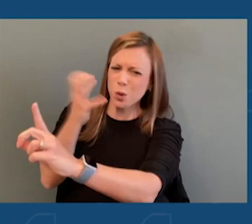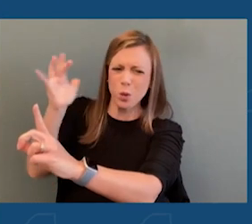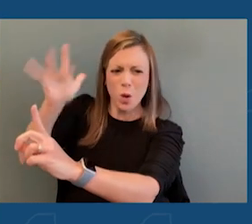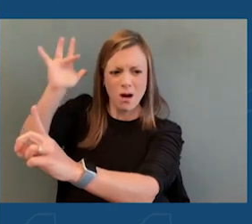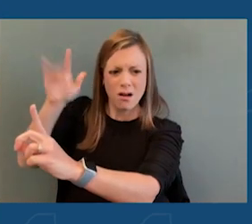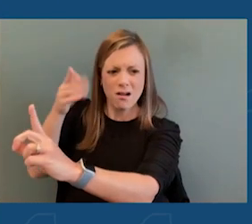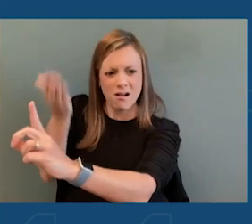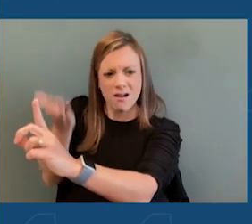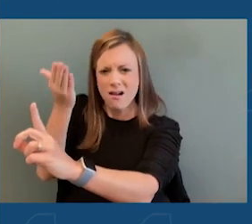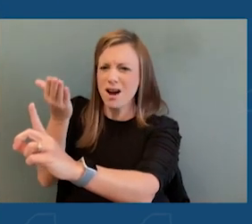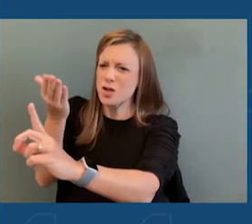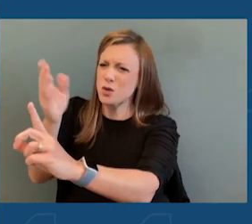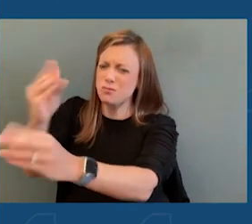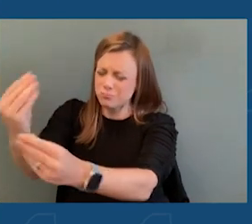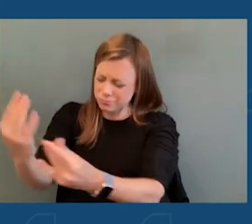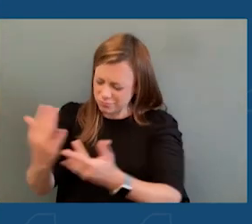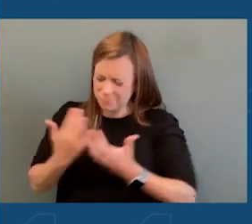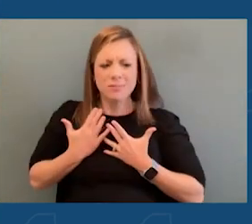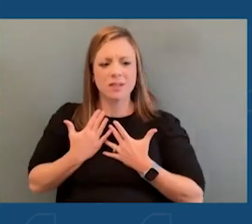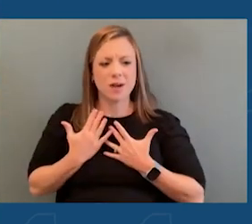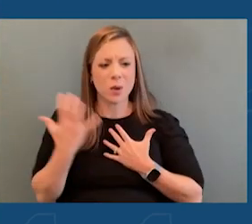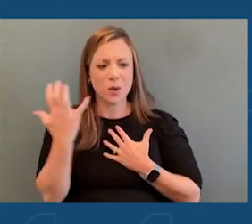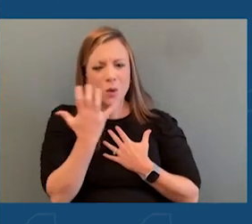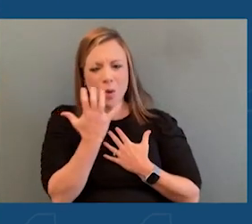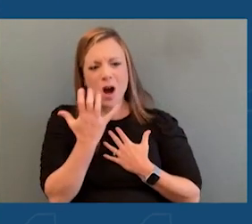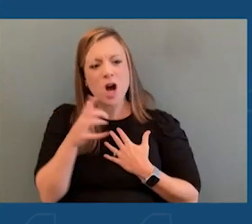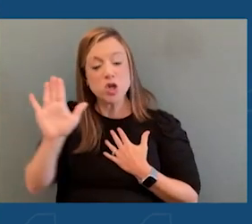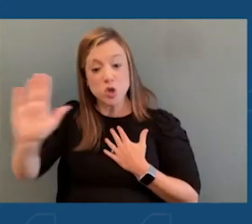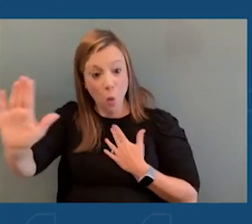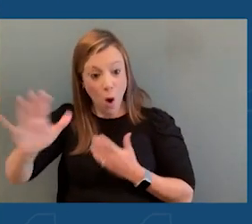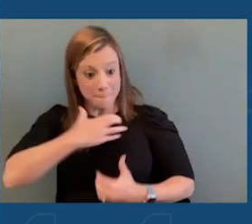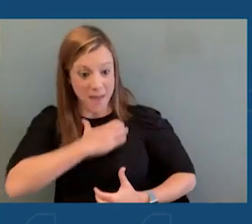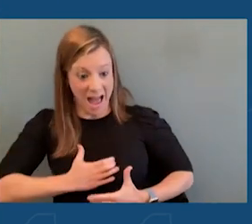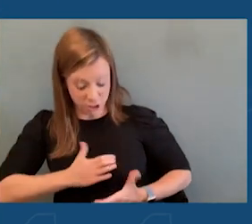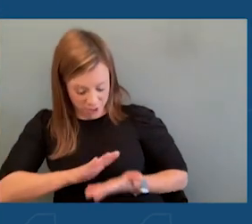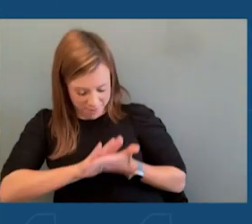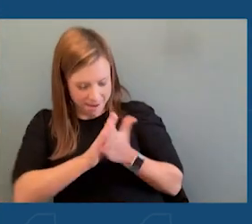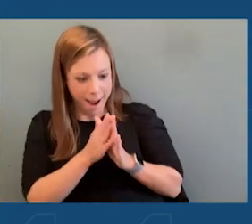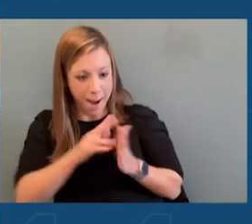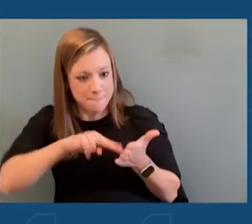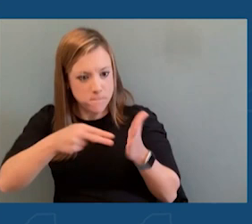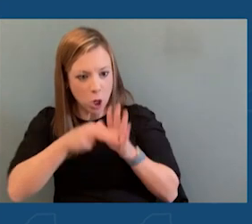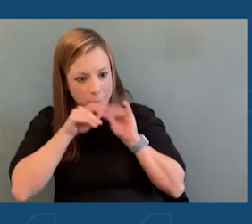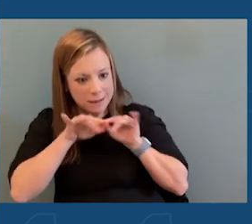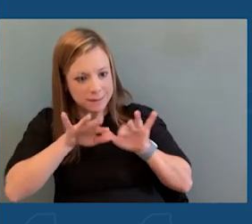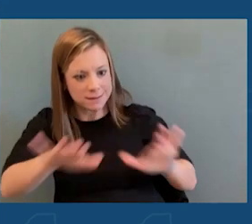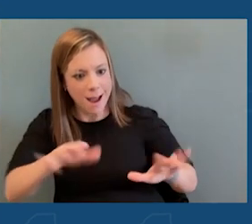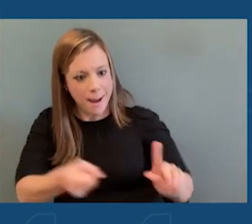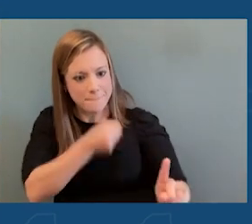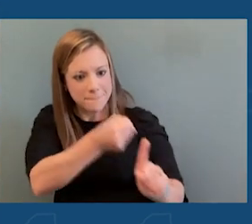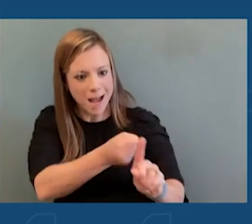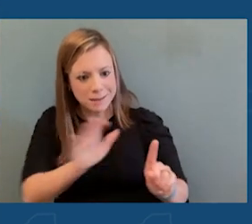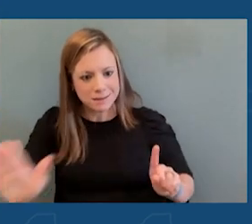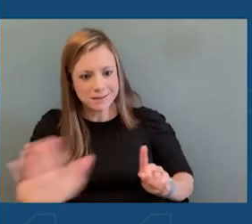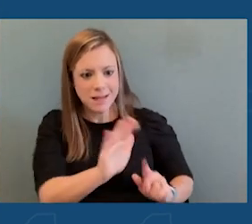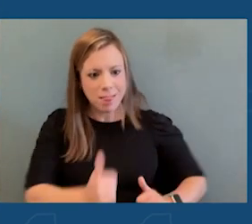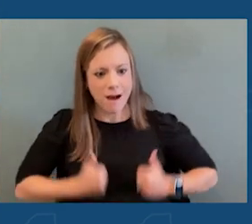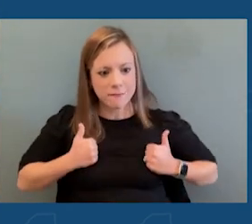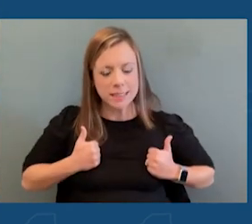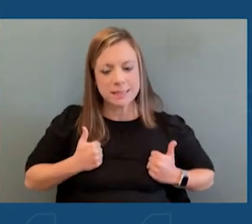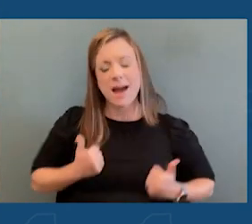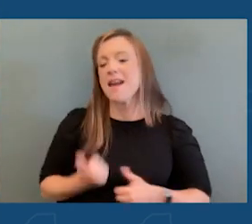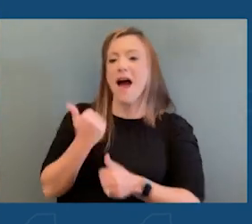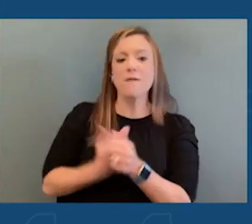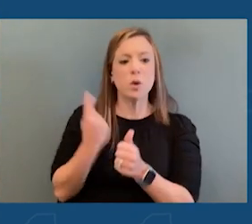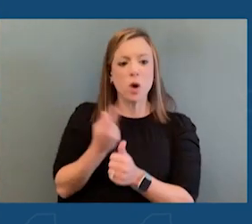really made this passion into purpose here. So thank you for all that you've done, and everyone who supports this project. You